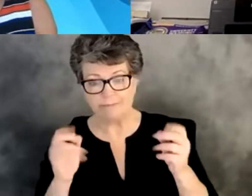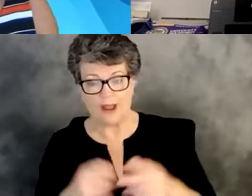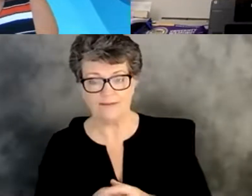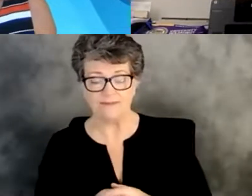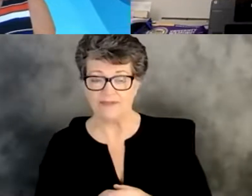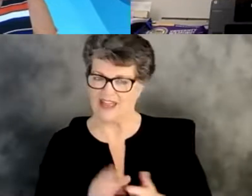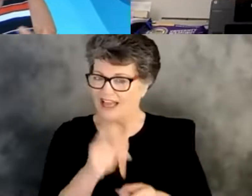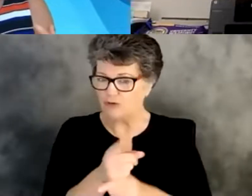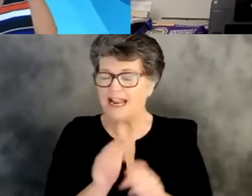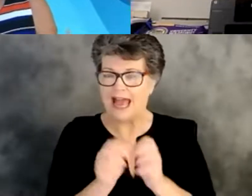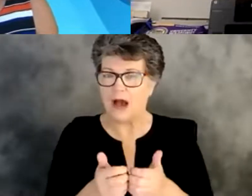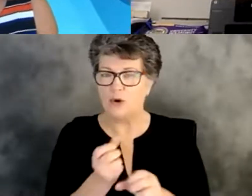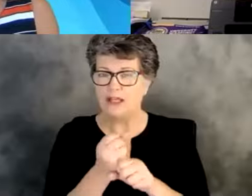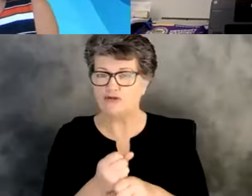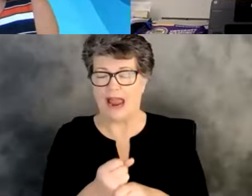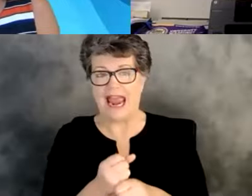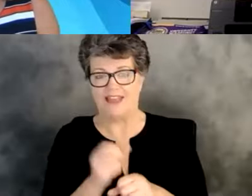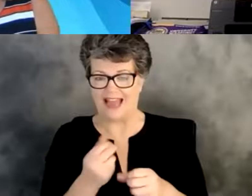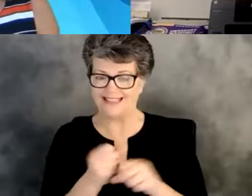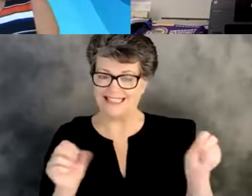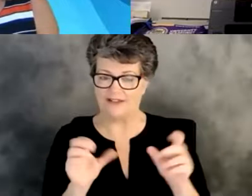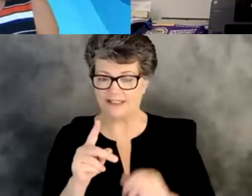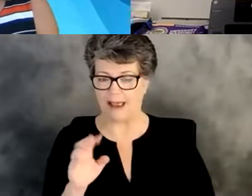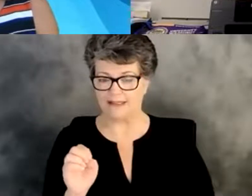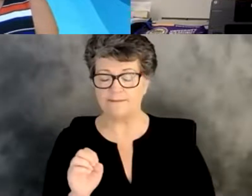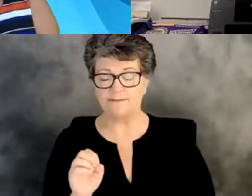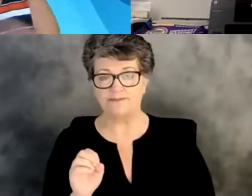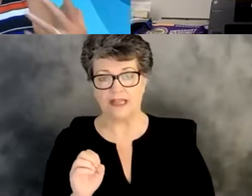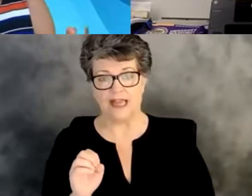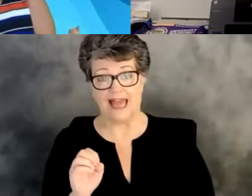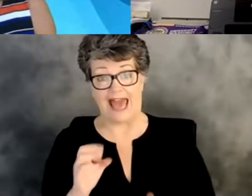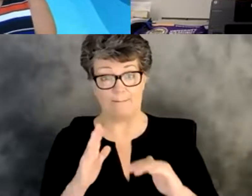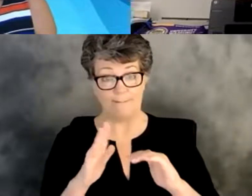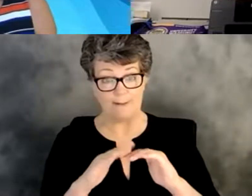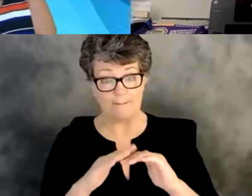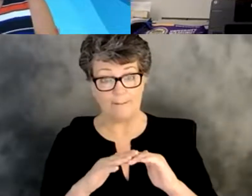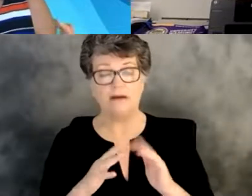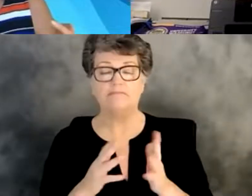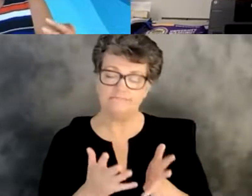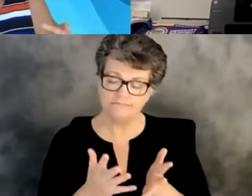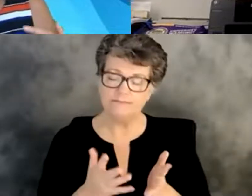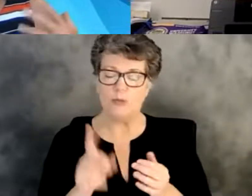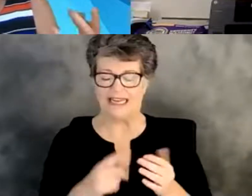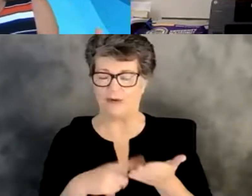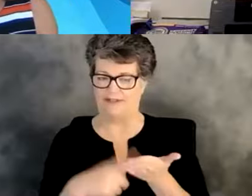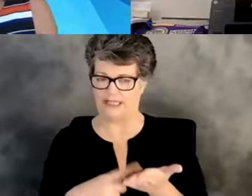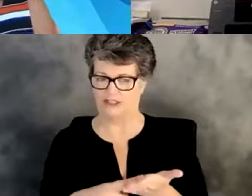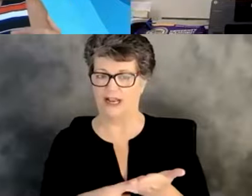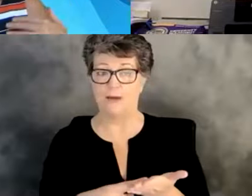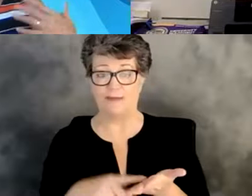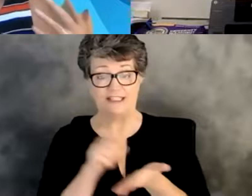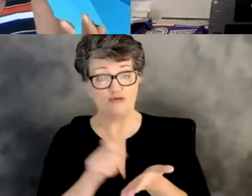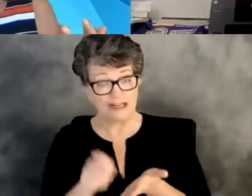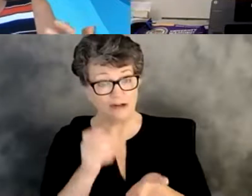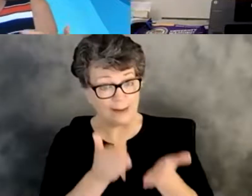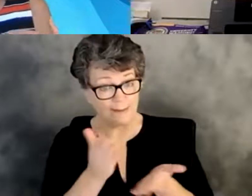that's right. How do we create? So I think that's all kind of, at a minimum, I think we can have good discussions. I think the question is, are there written